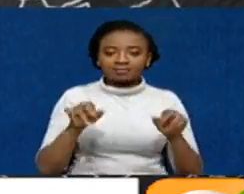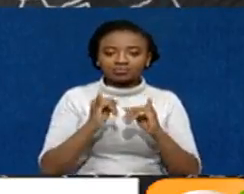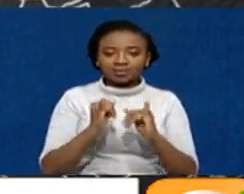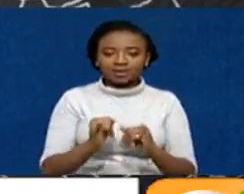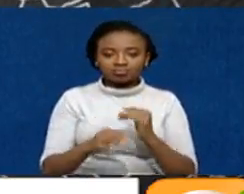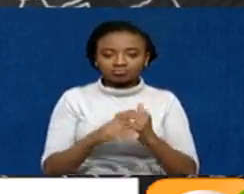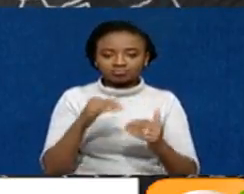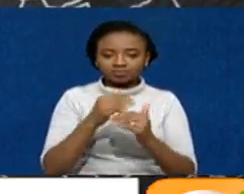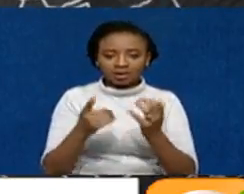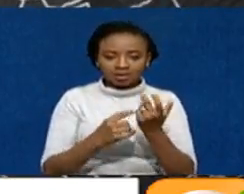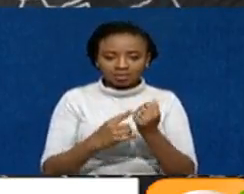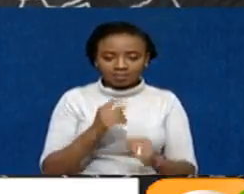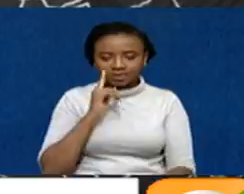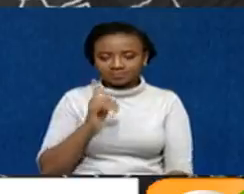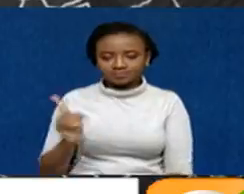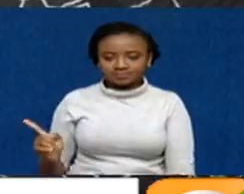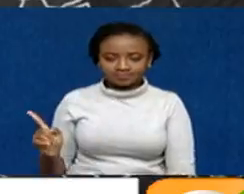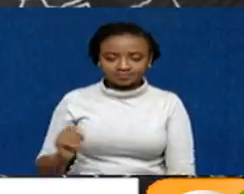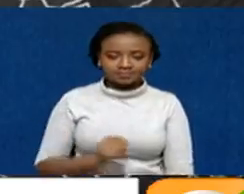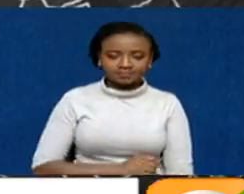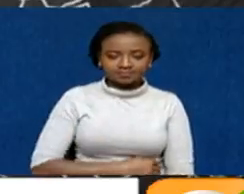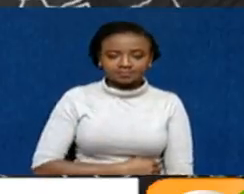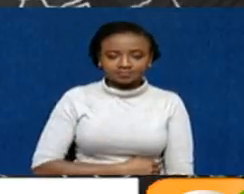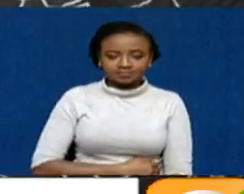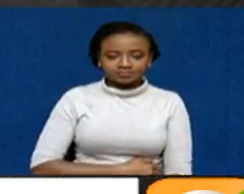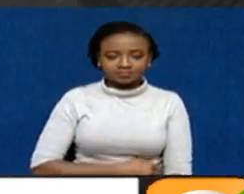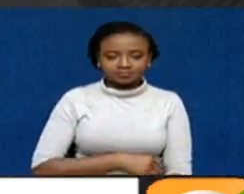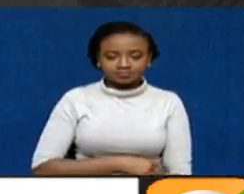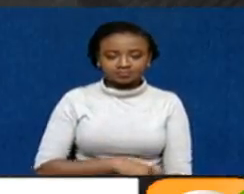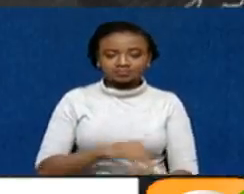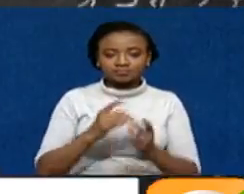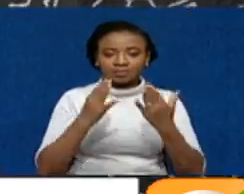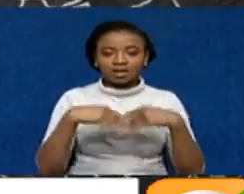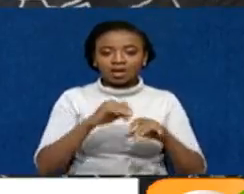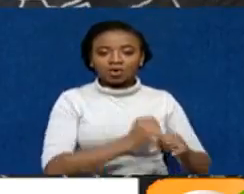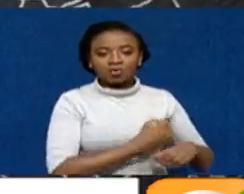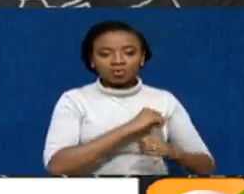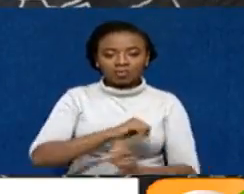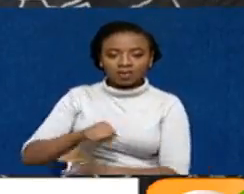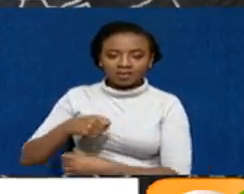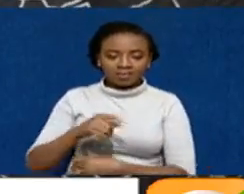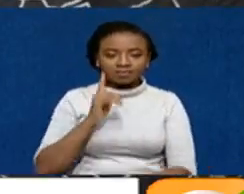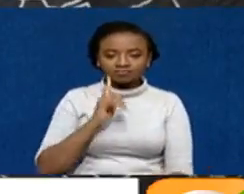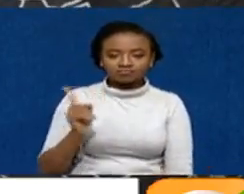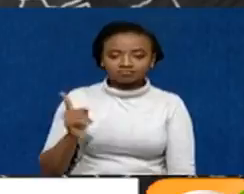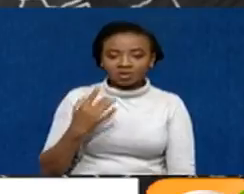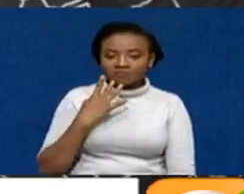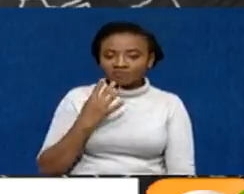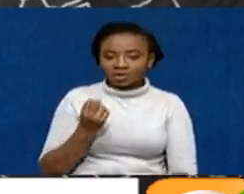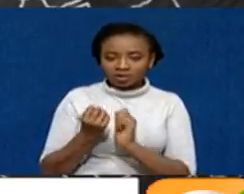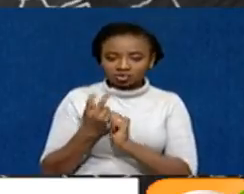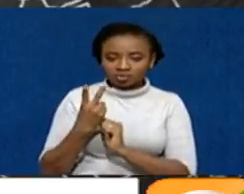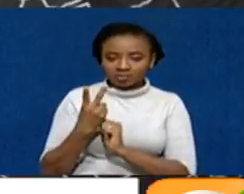new classrooms distributed across all its 13 sub-counties. Homa Bay County will get 412 new